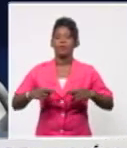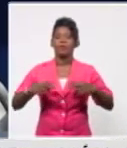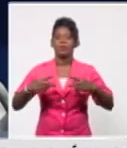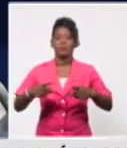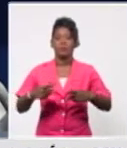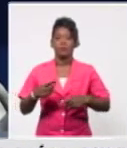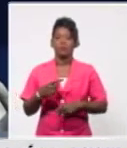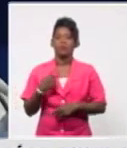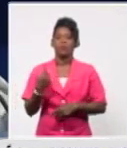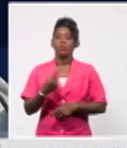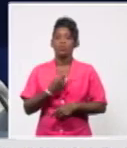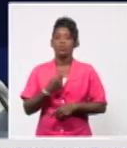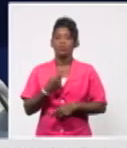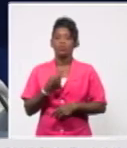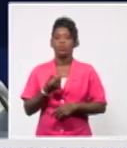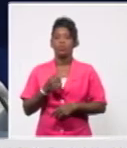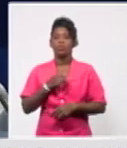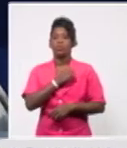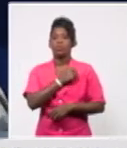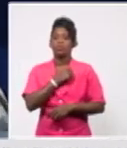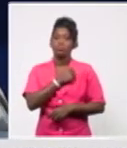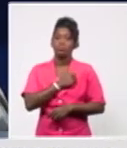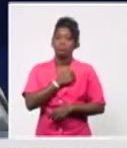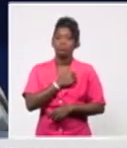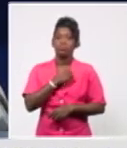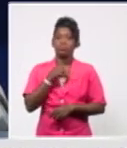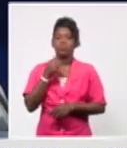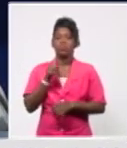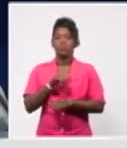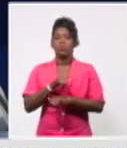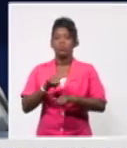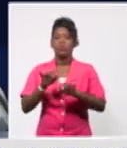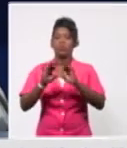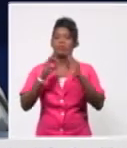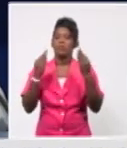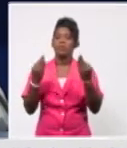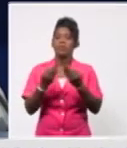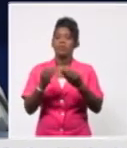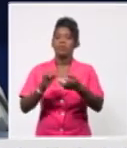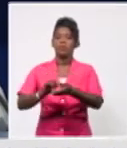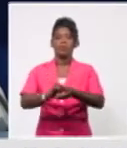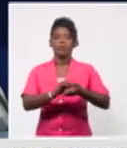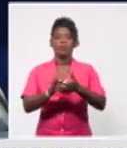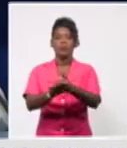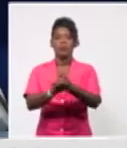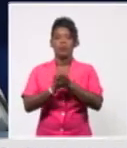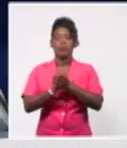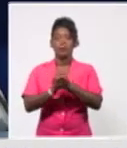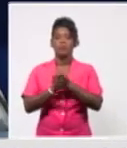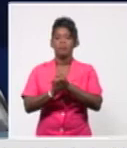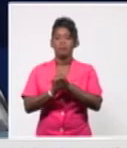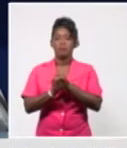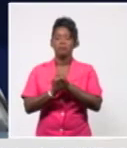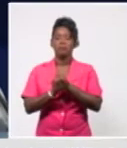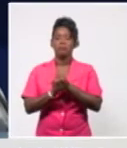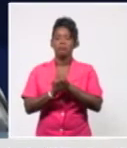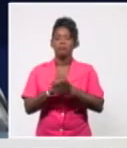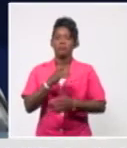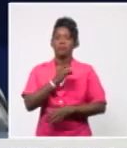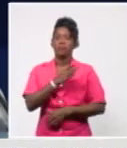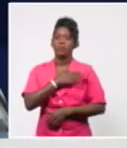for COVID-19 and was transferred to intensive care after his condition began